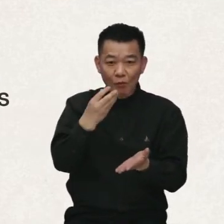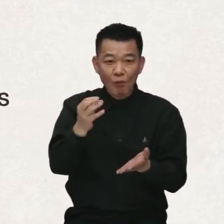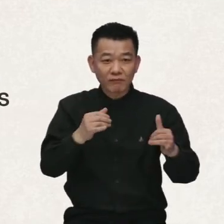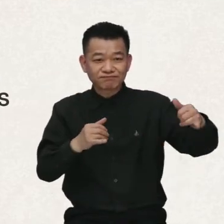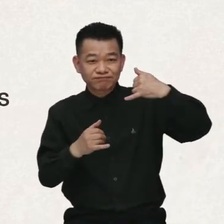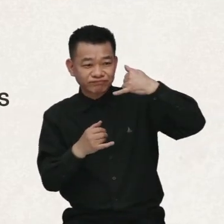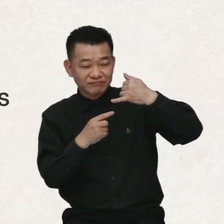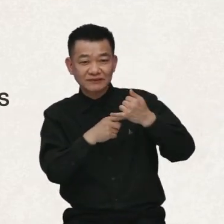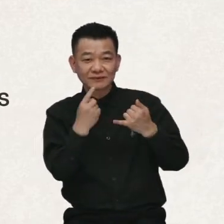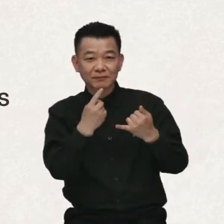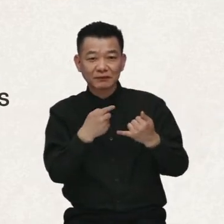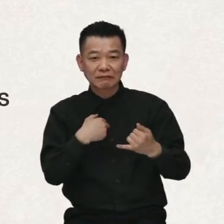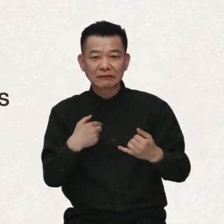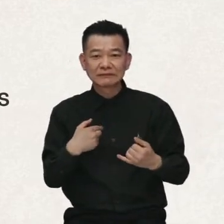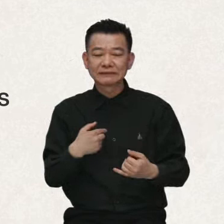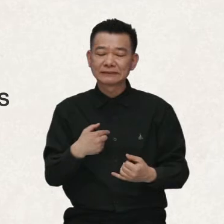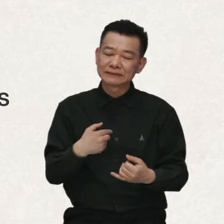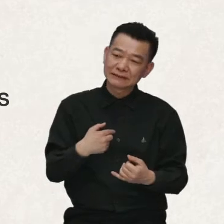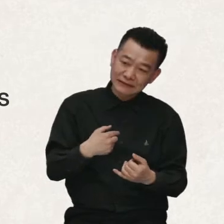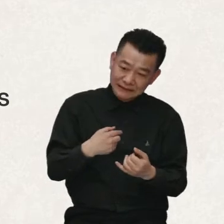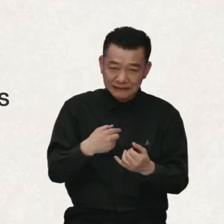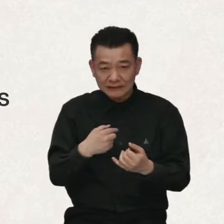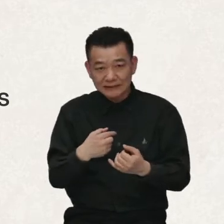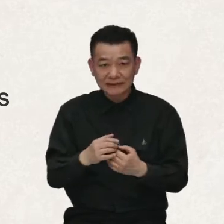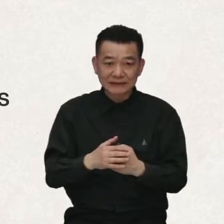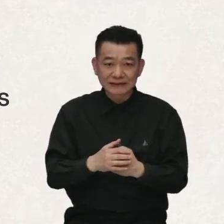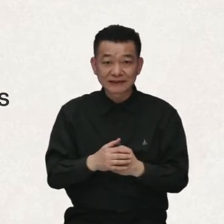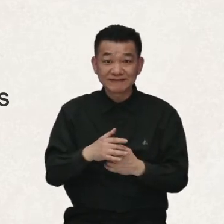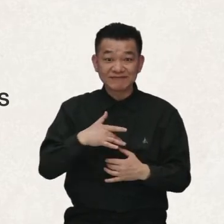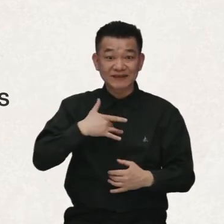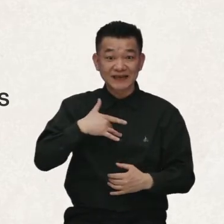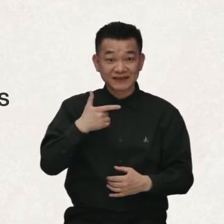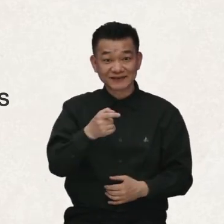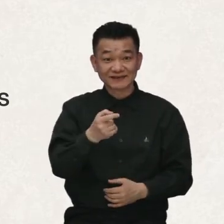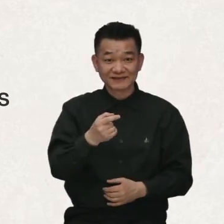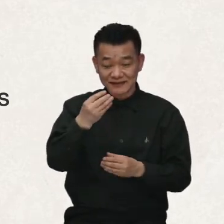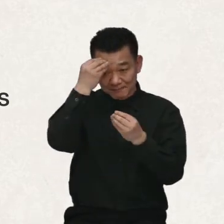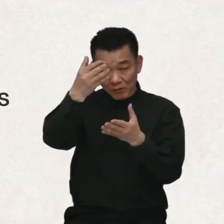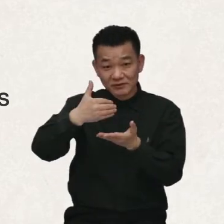stranger that contains your personal information, such as your name and address?